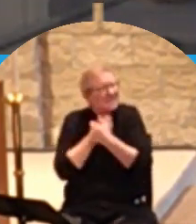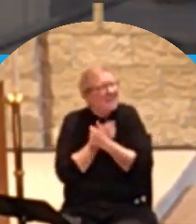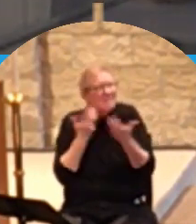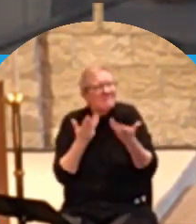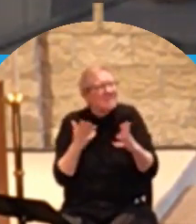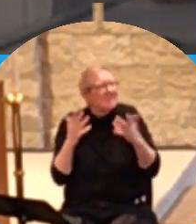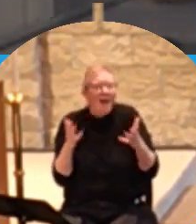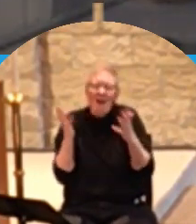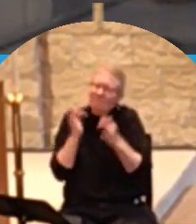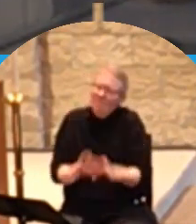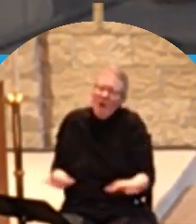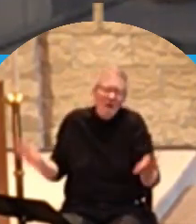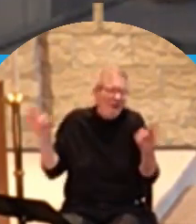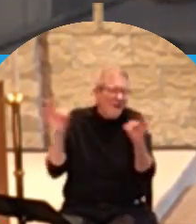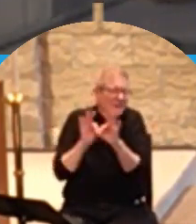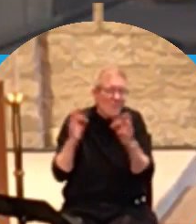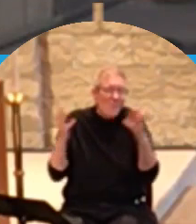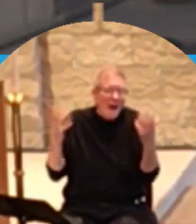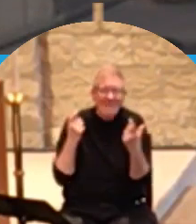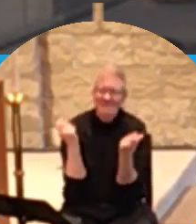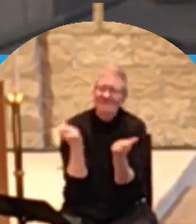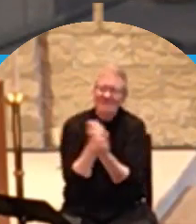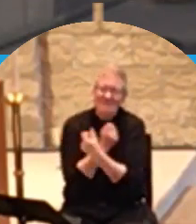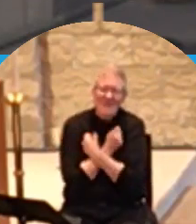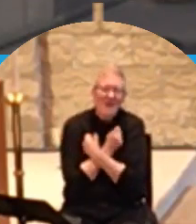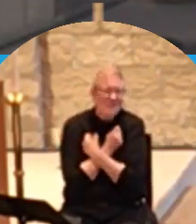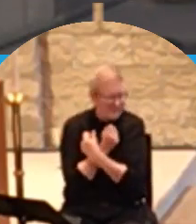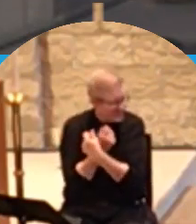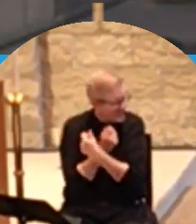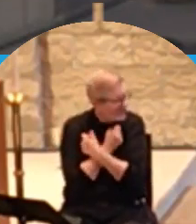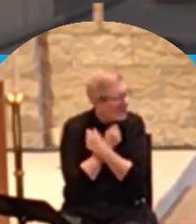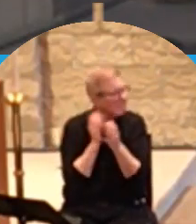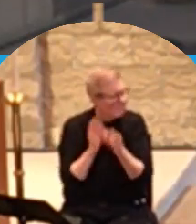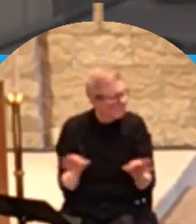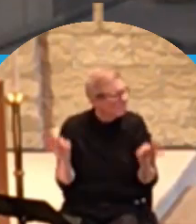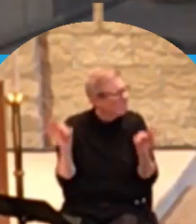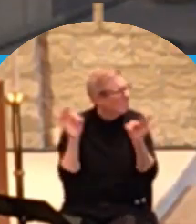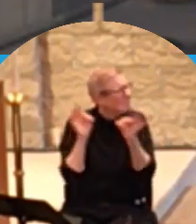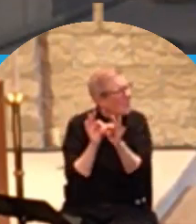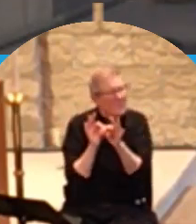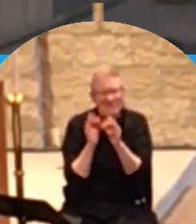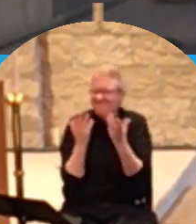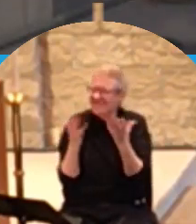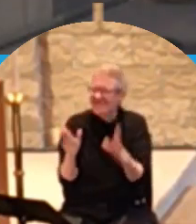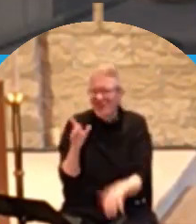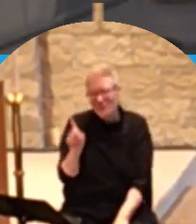All you need is love. Love, well. Love is all you need.